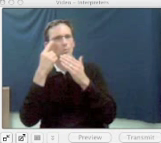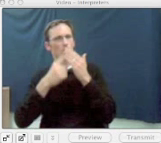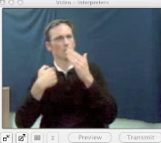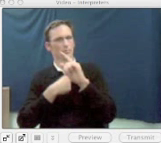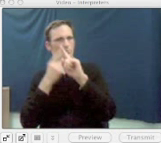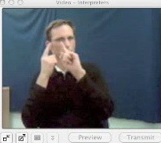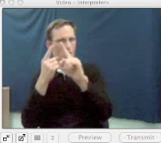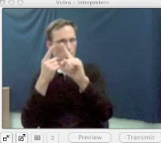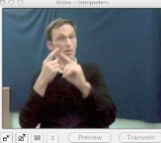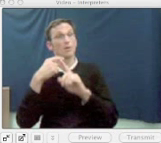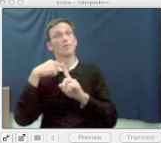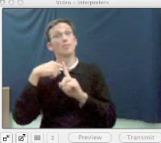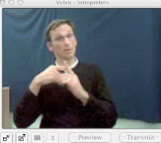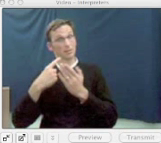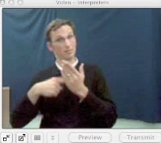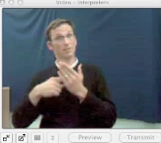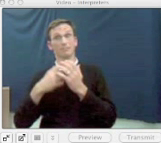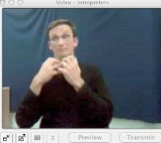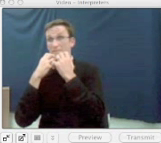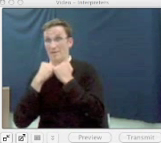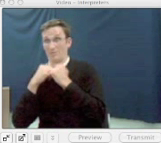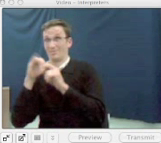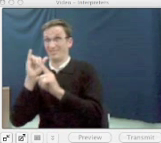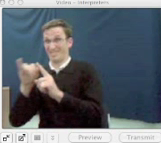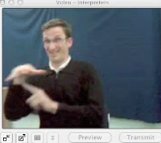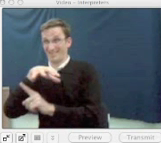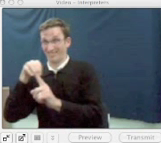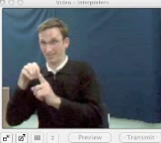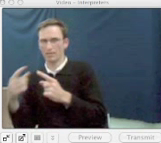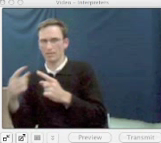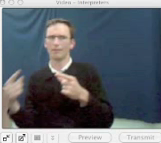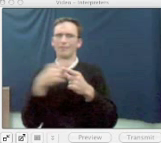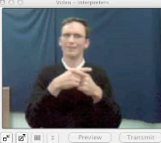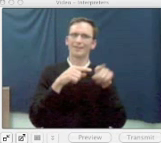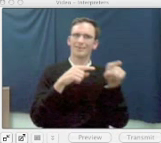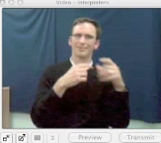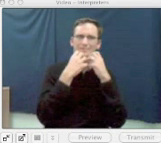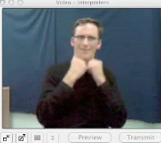values conflicting one with the other. I'll talk about that more in a little bit.